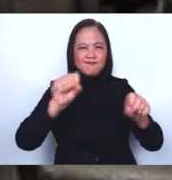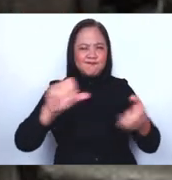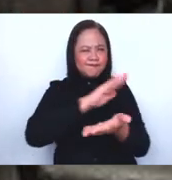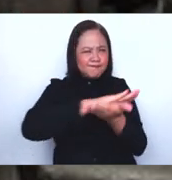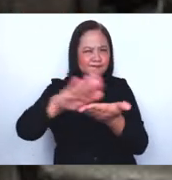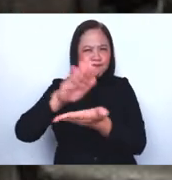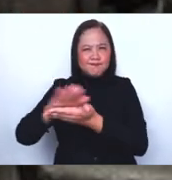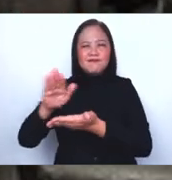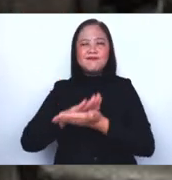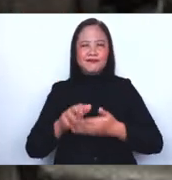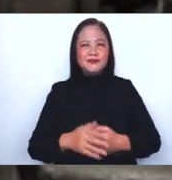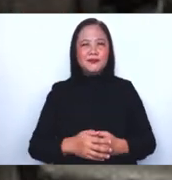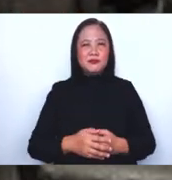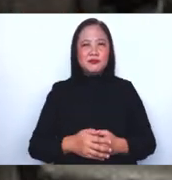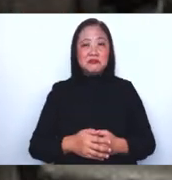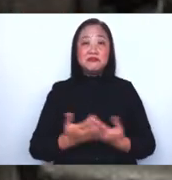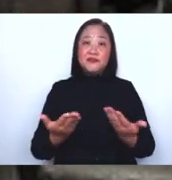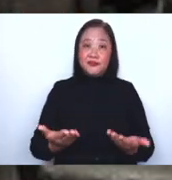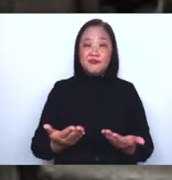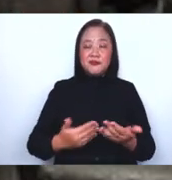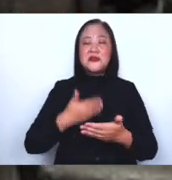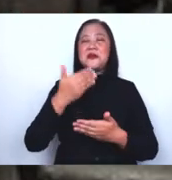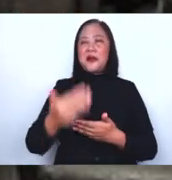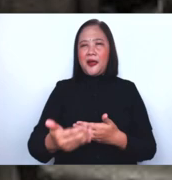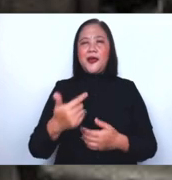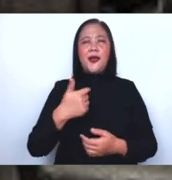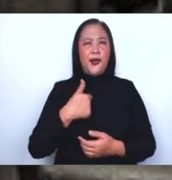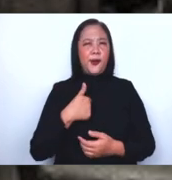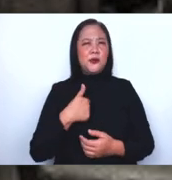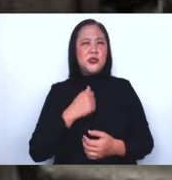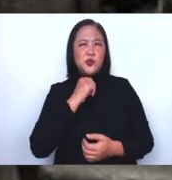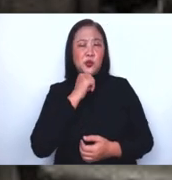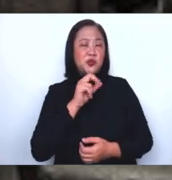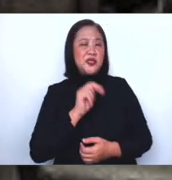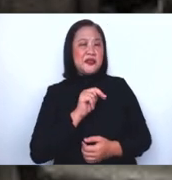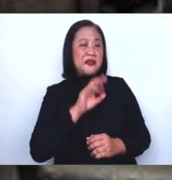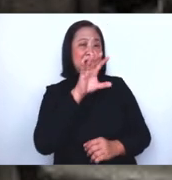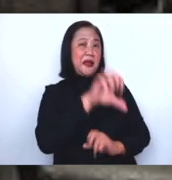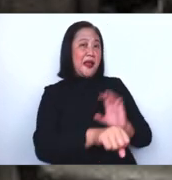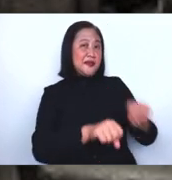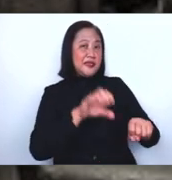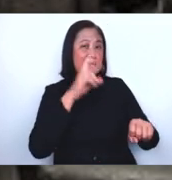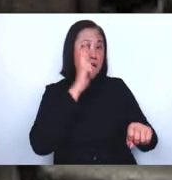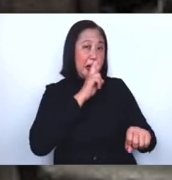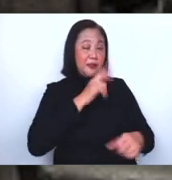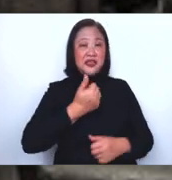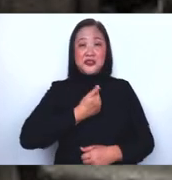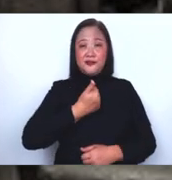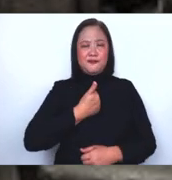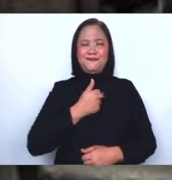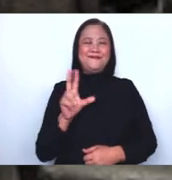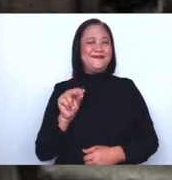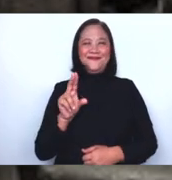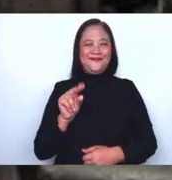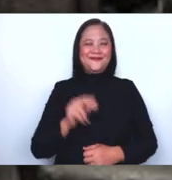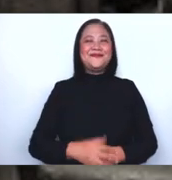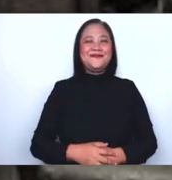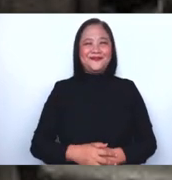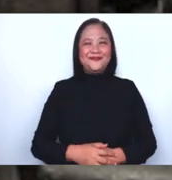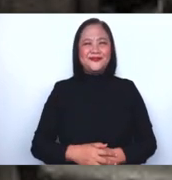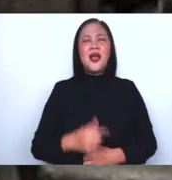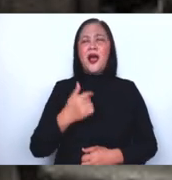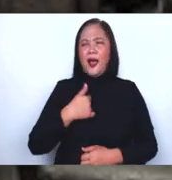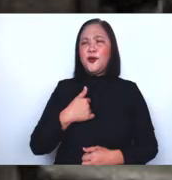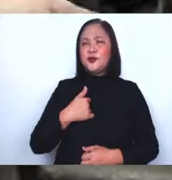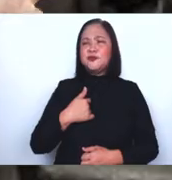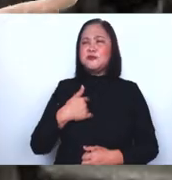Of course, then, I would not have to catch the rats myself. I shall be